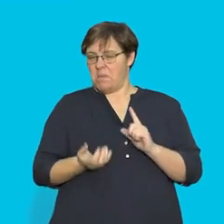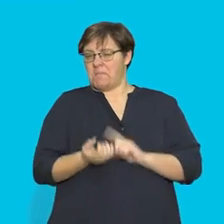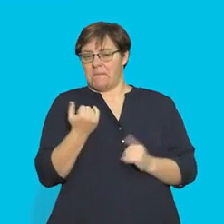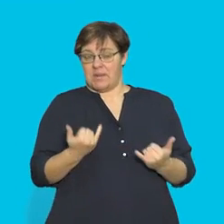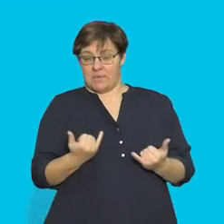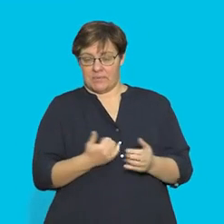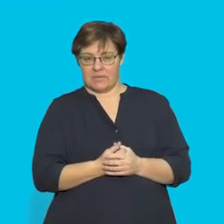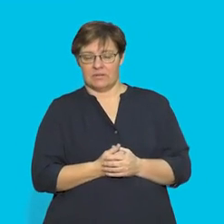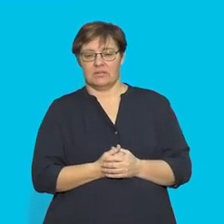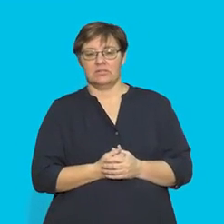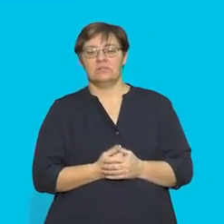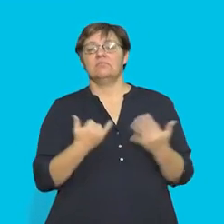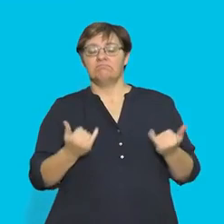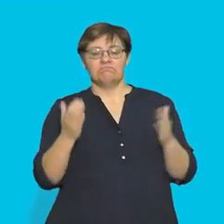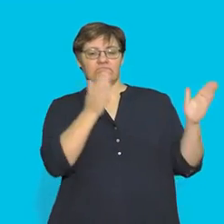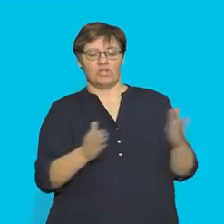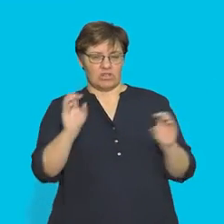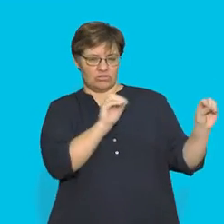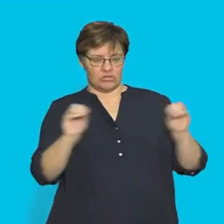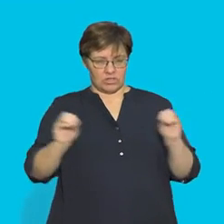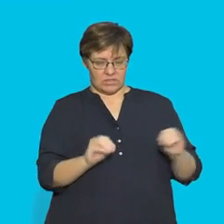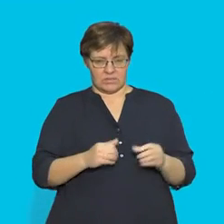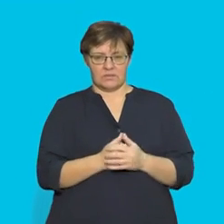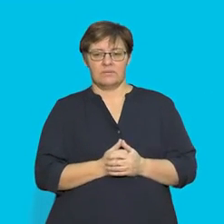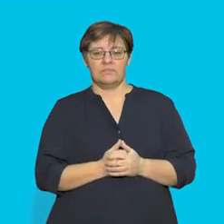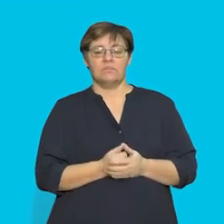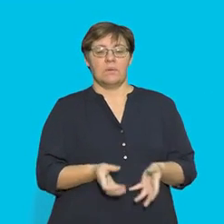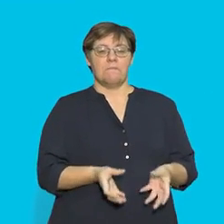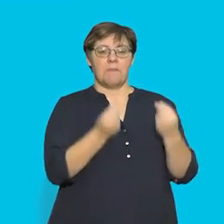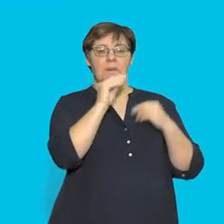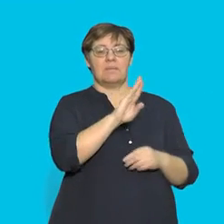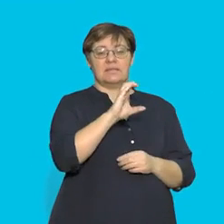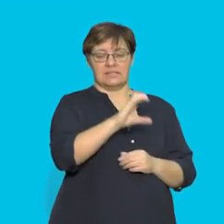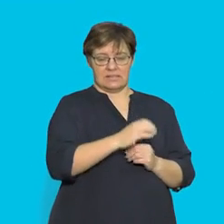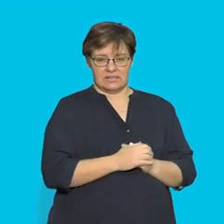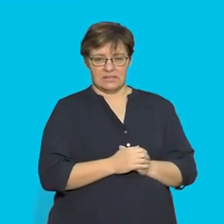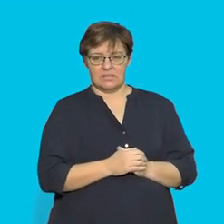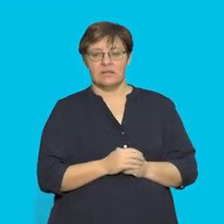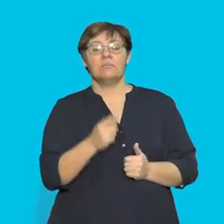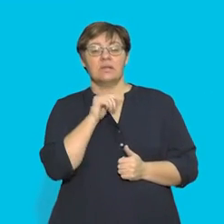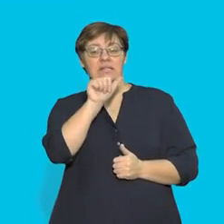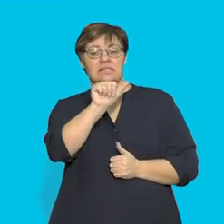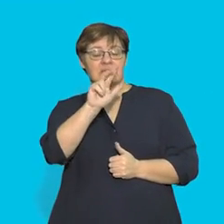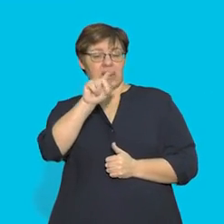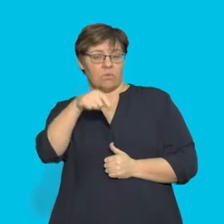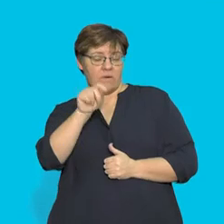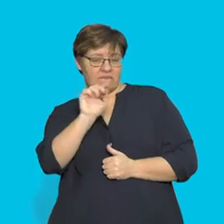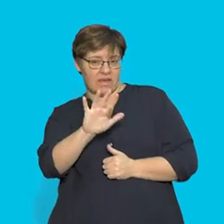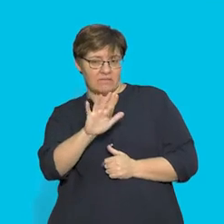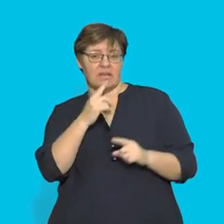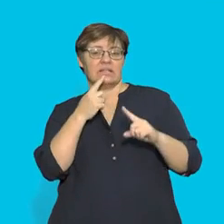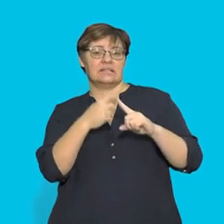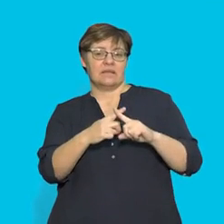just found. Okay, we've got to just rearrange this to get BC. So BC is equal to